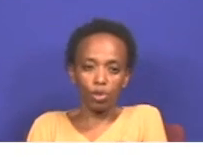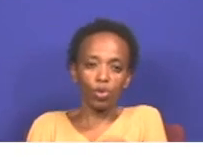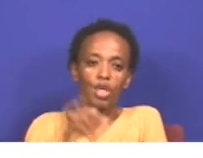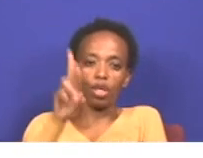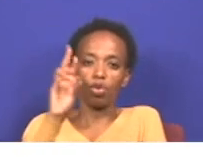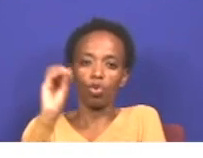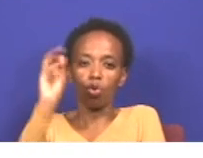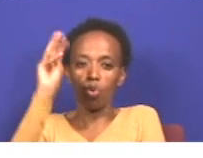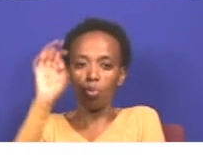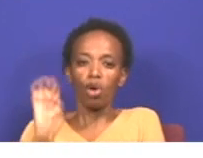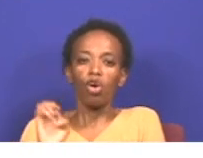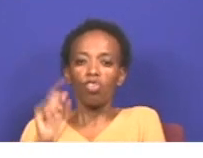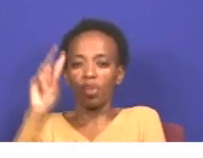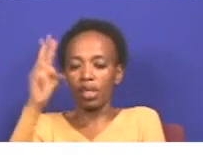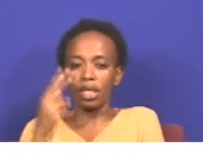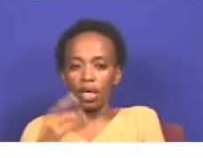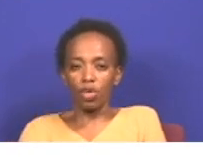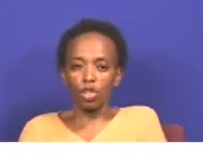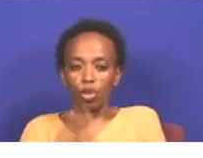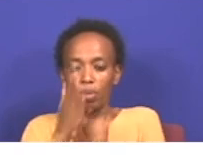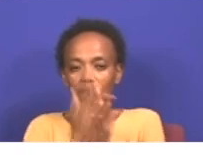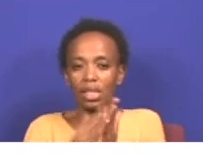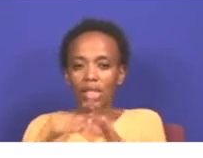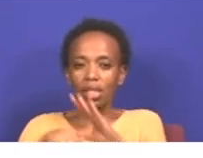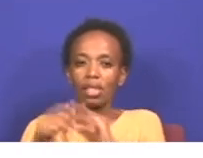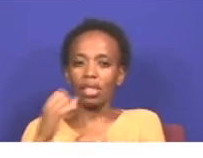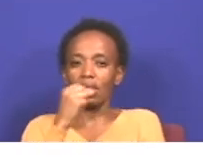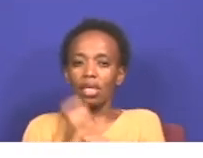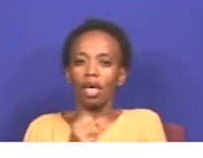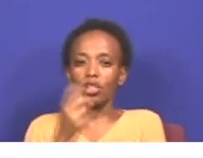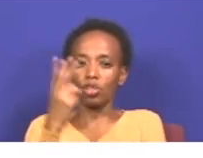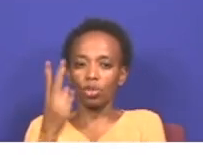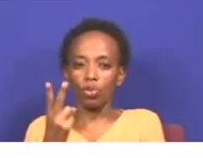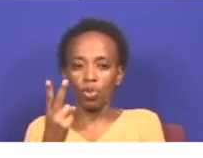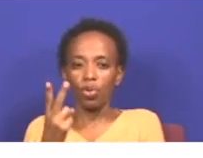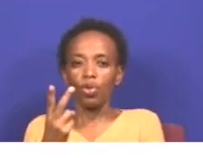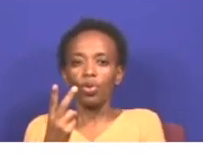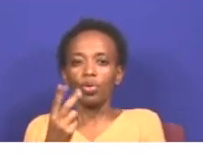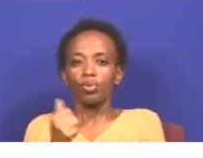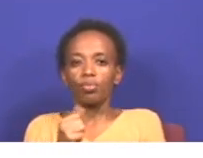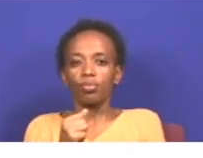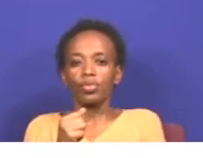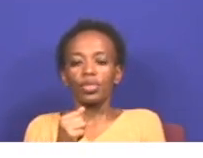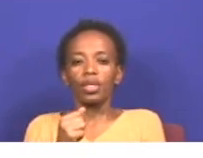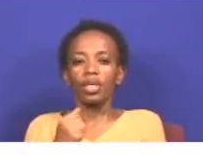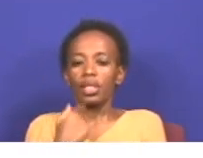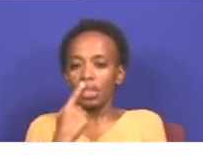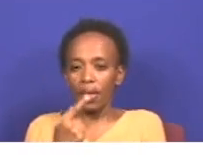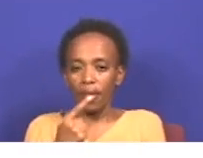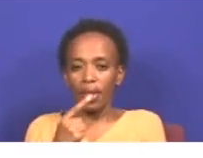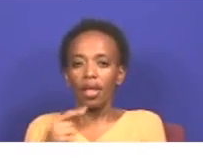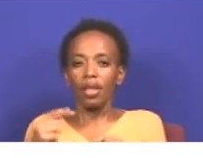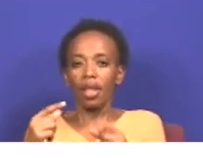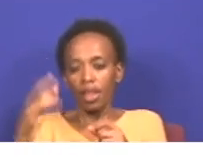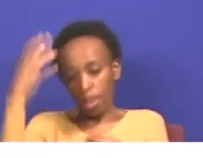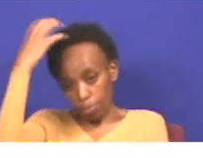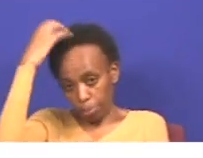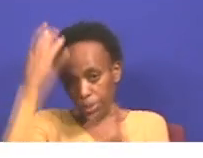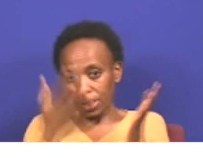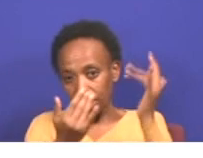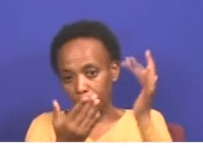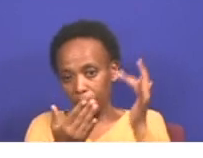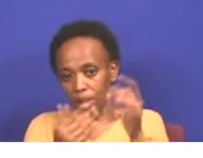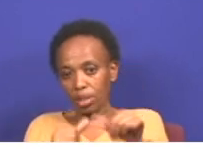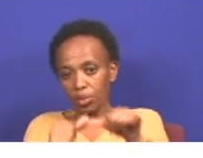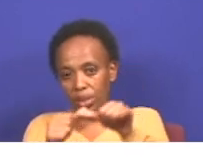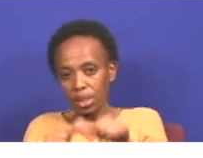second abdominal surgery in 2 years. Vatican spokesman Matteo Bruni said in a statement that the Pope is expected to